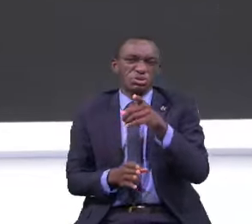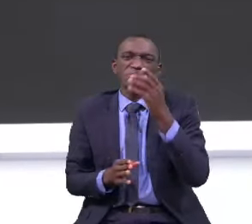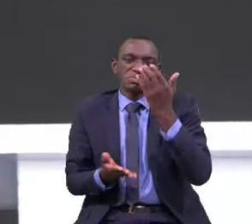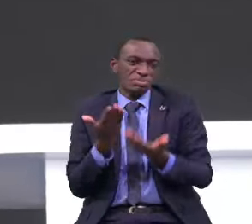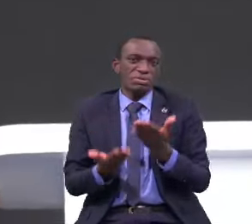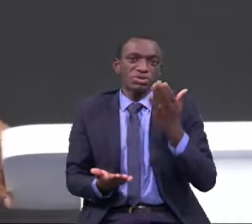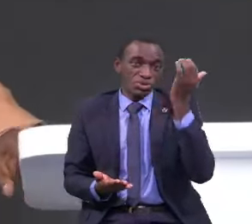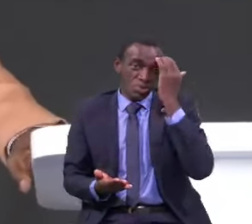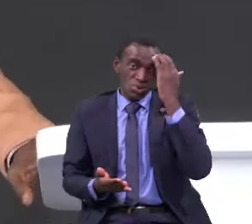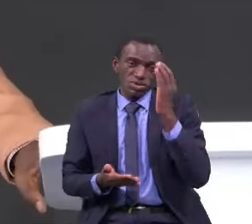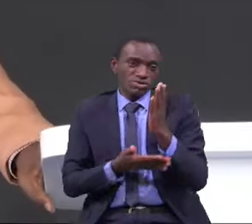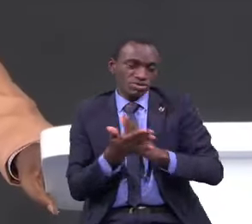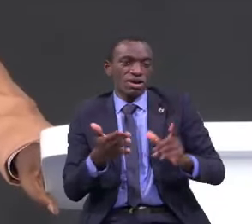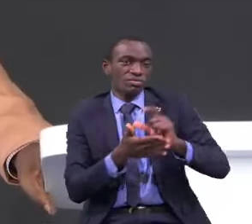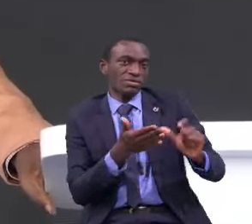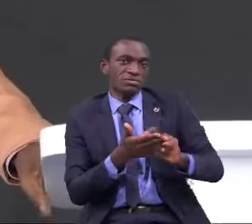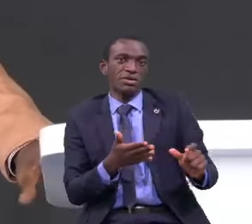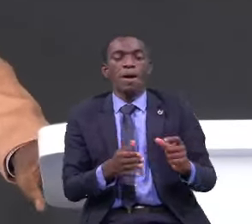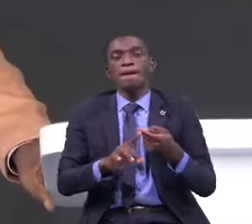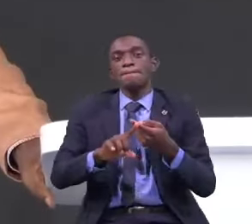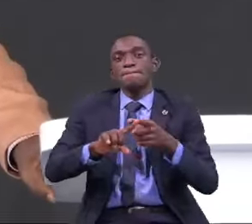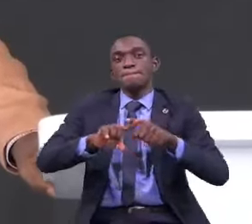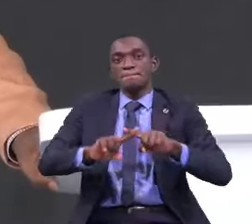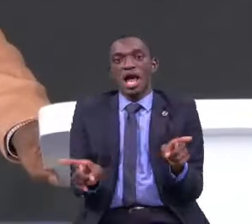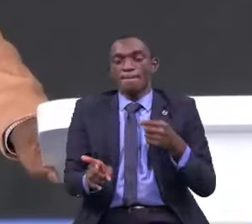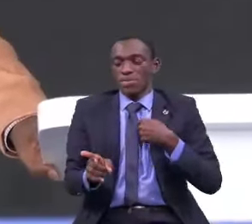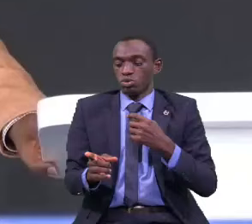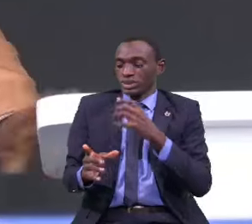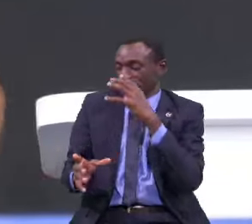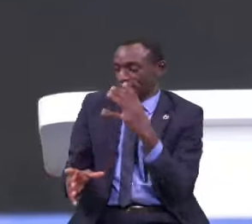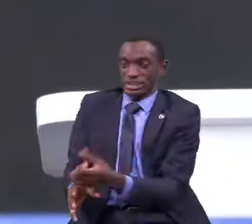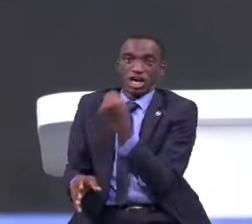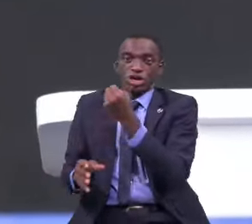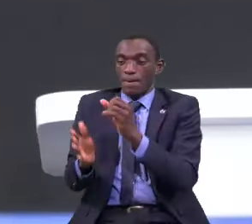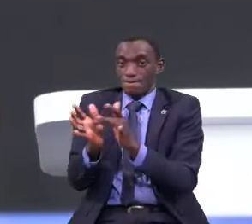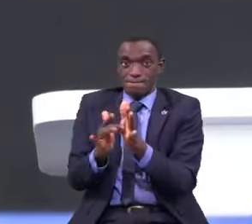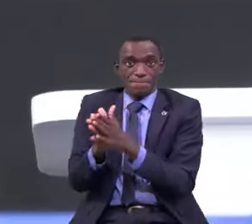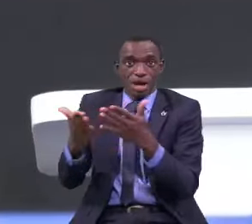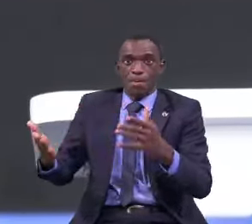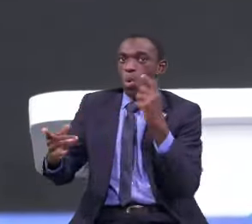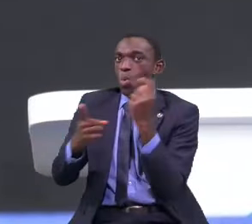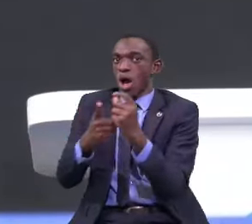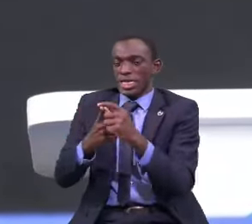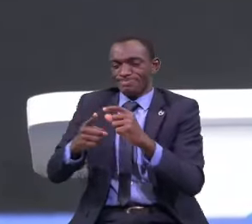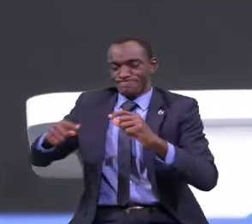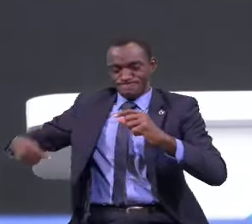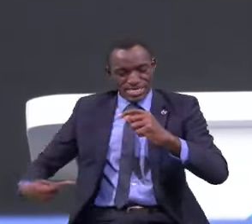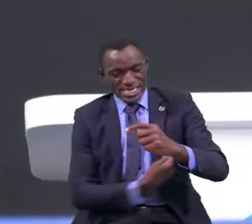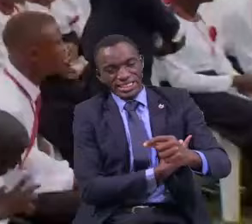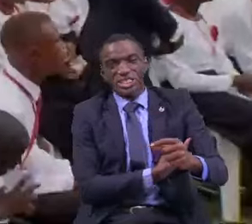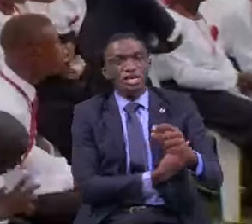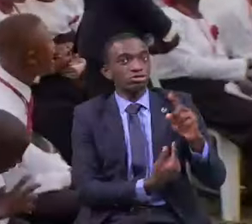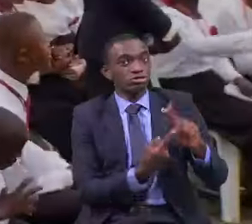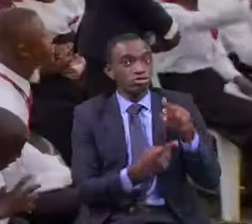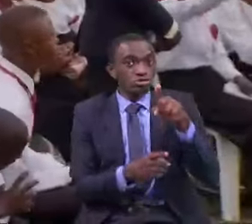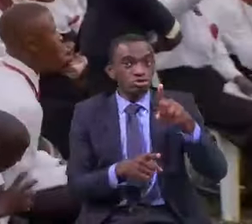I want to take what's in that scripture and inject it into you. You cannot sit down anymore. You will rise